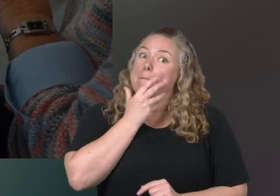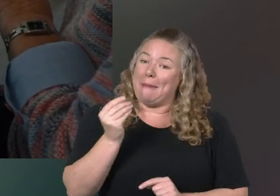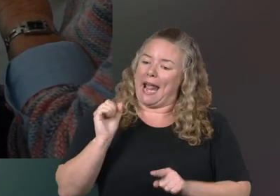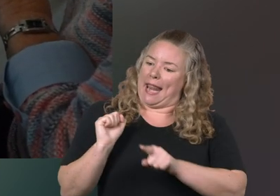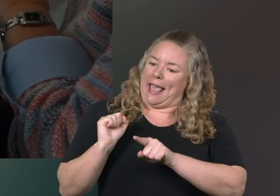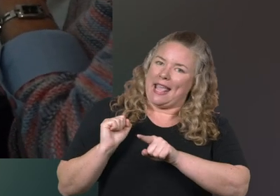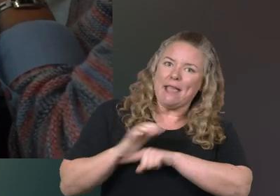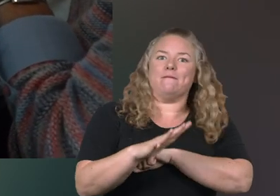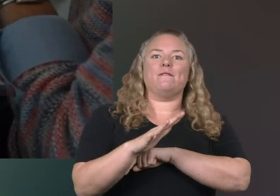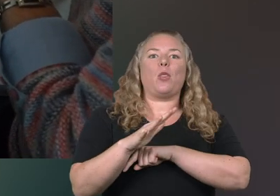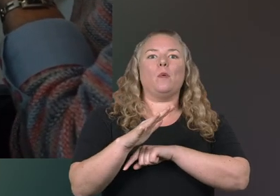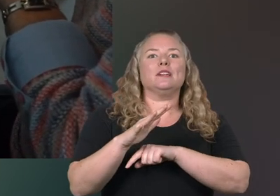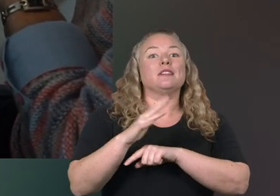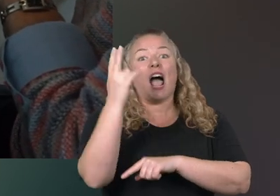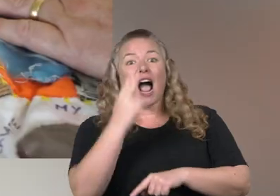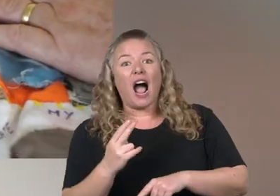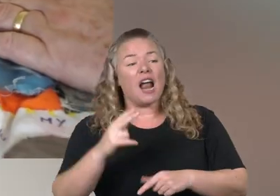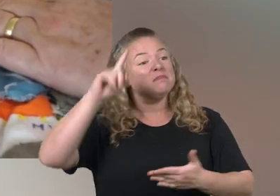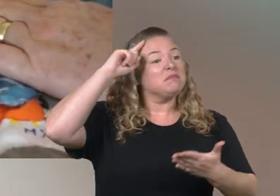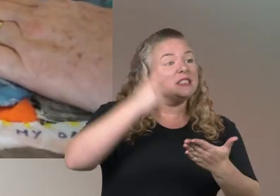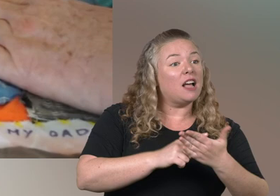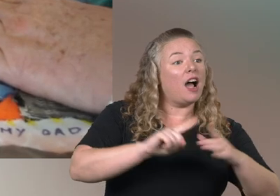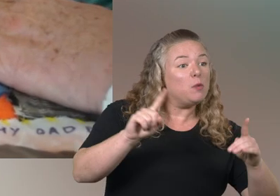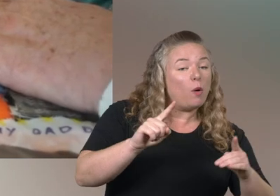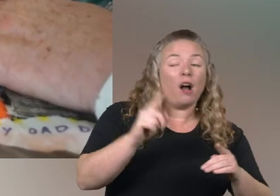that patriarchal structures